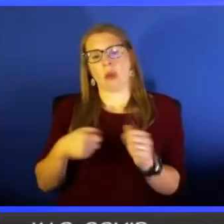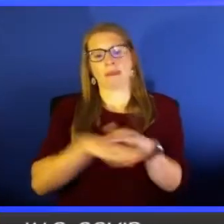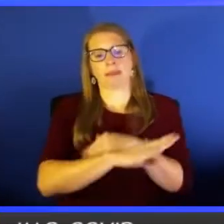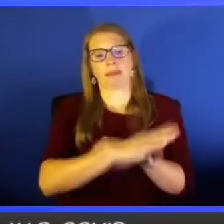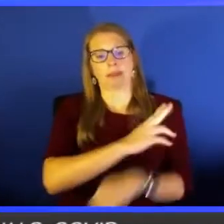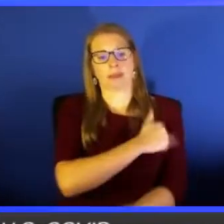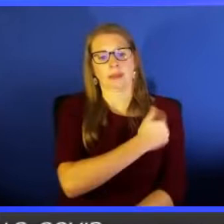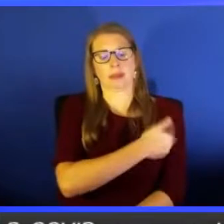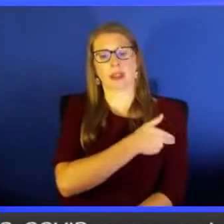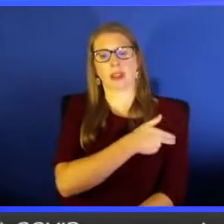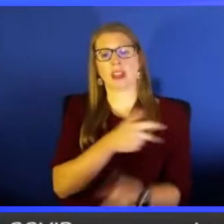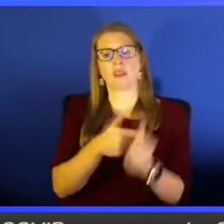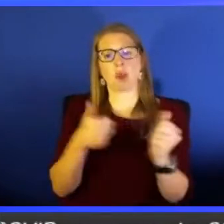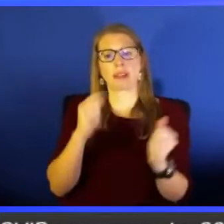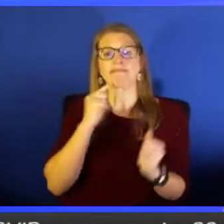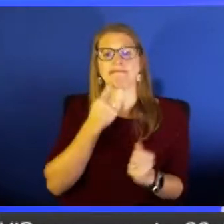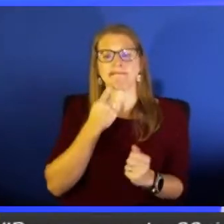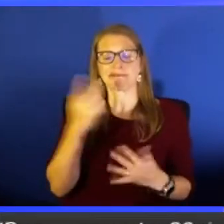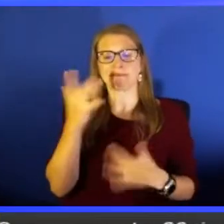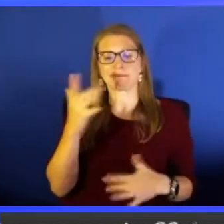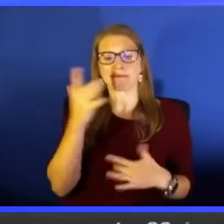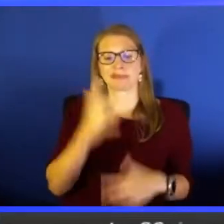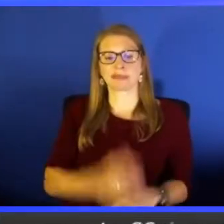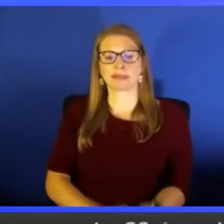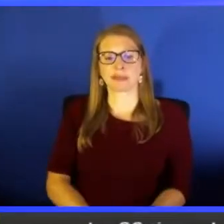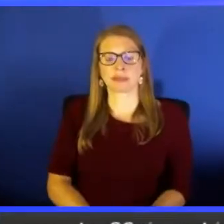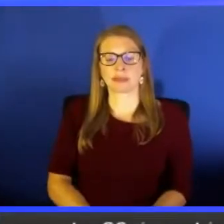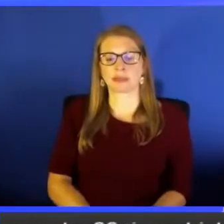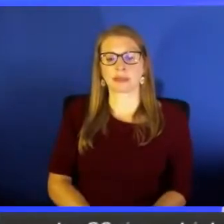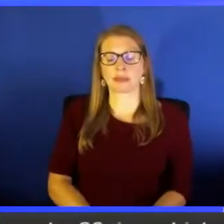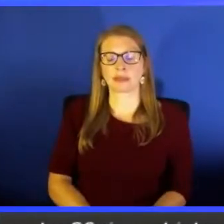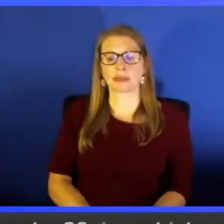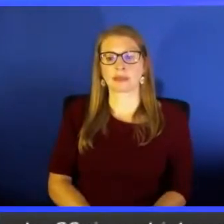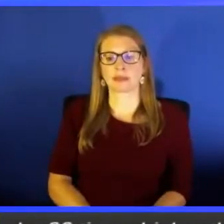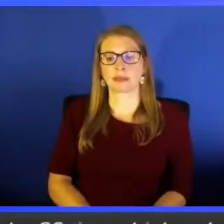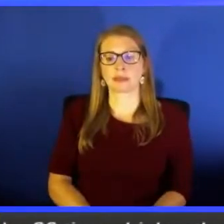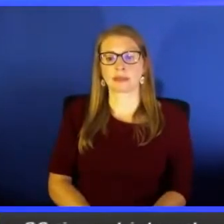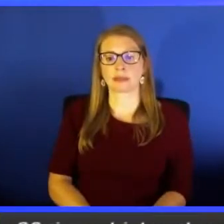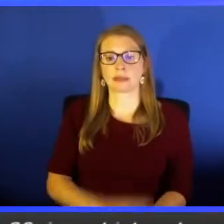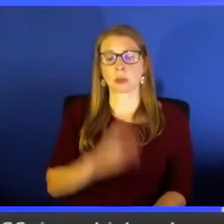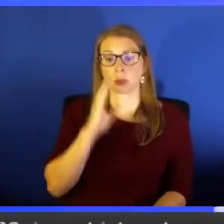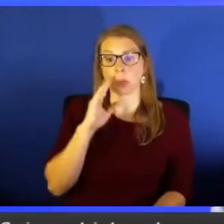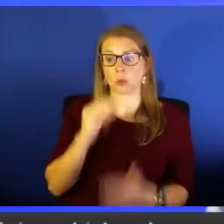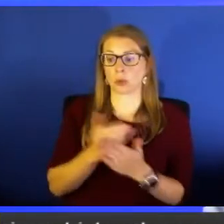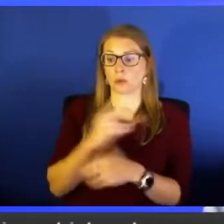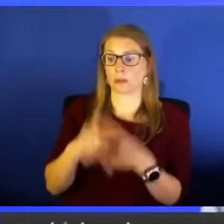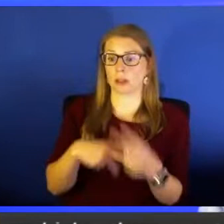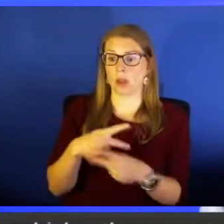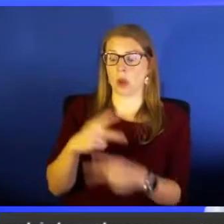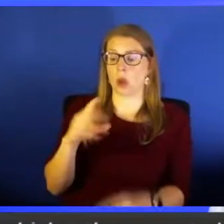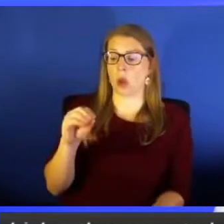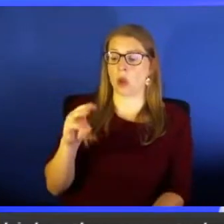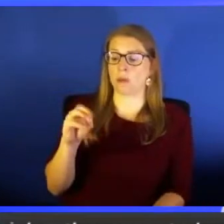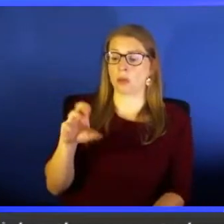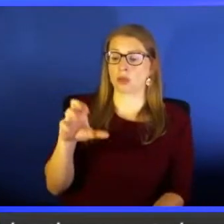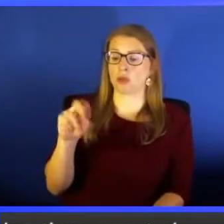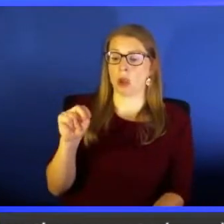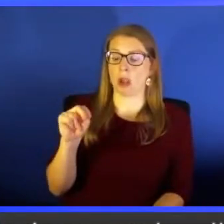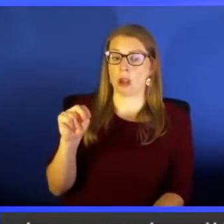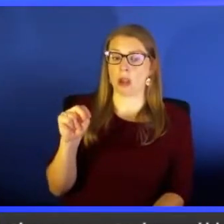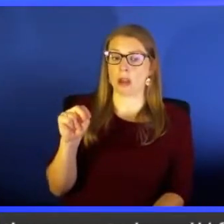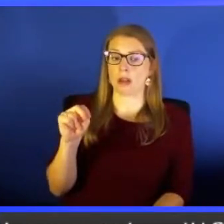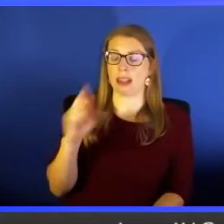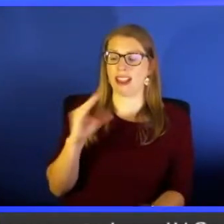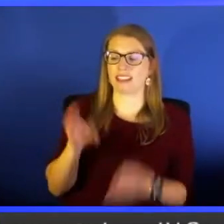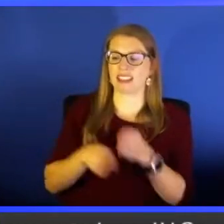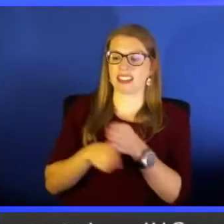severe disease. We know that particularly the new variants, the Omicron variants, and those sub-variants